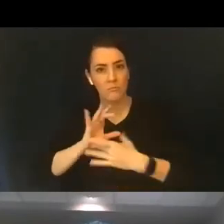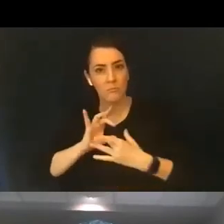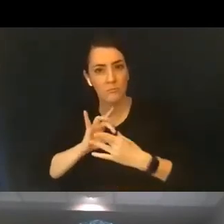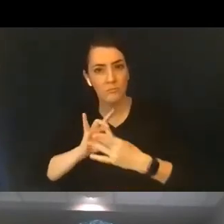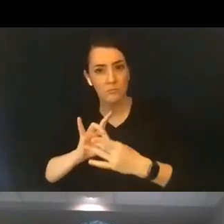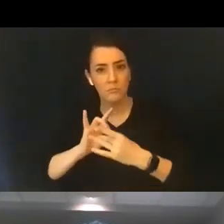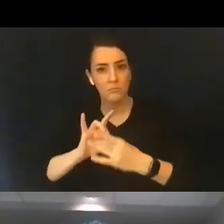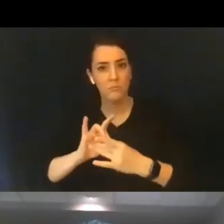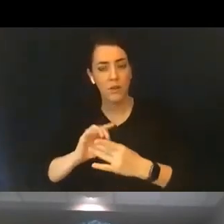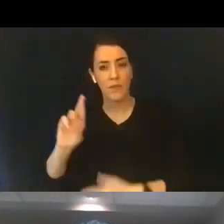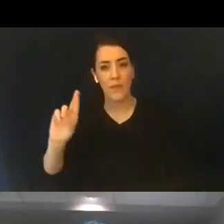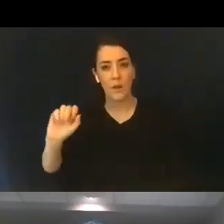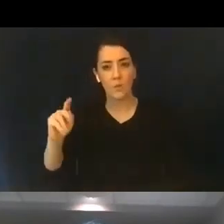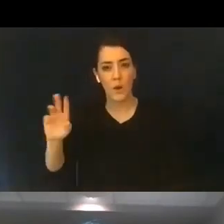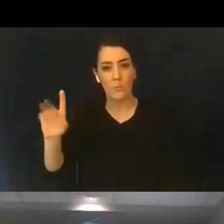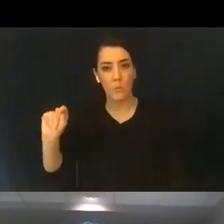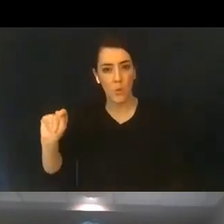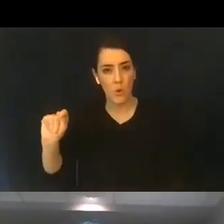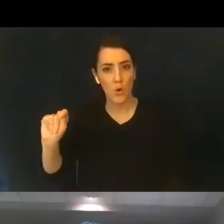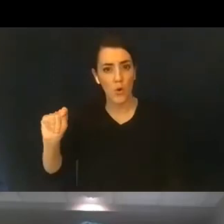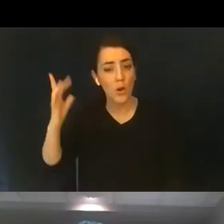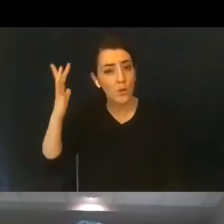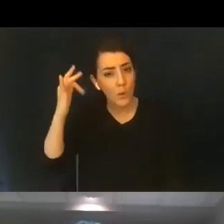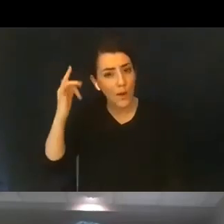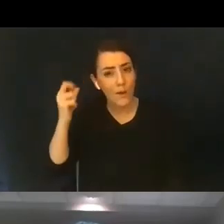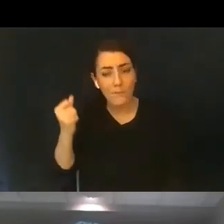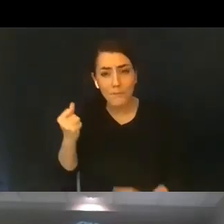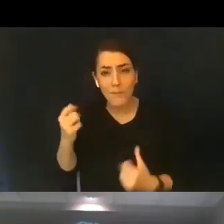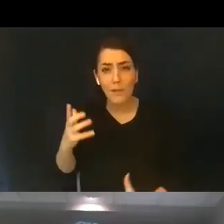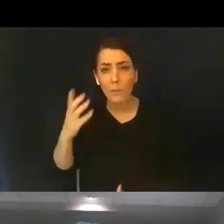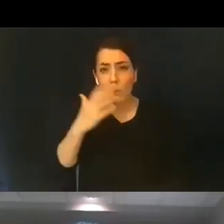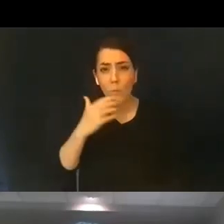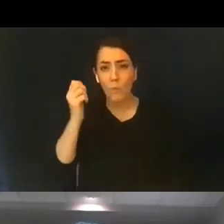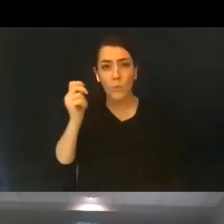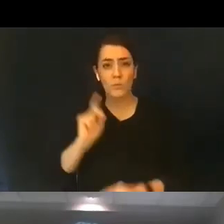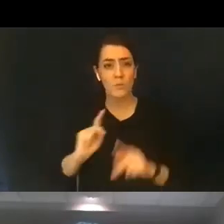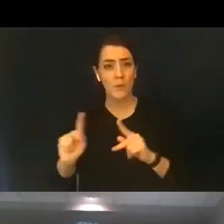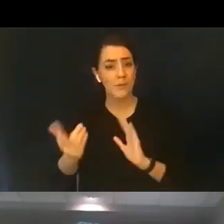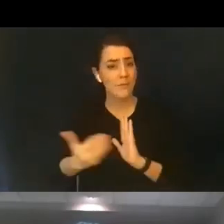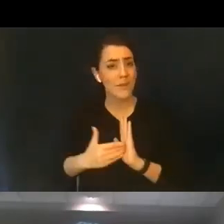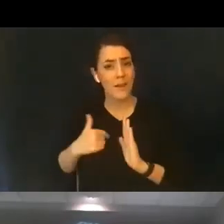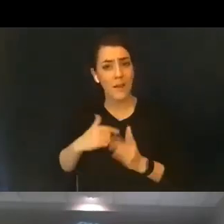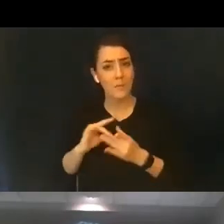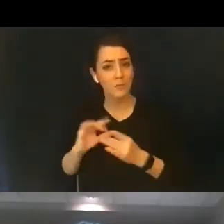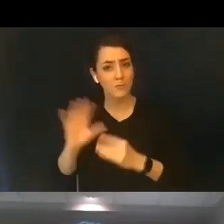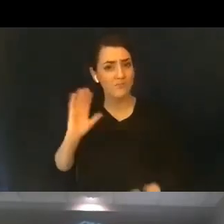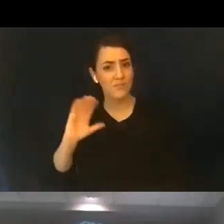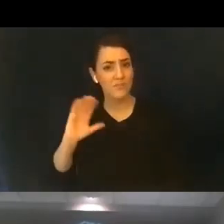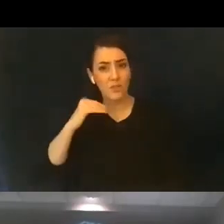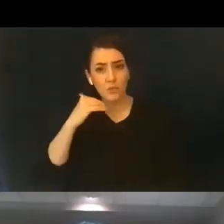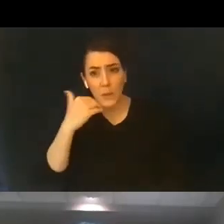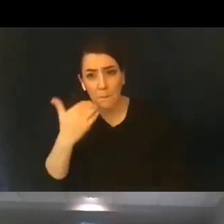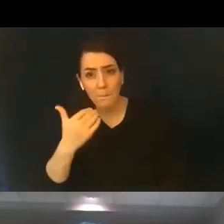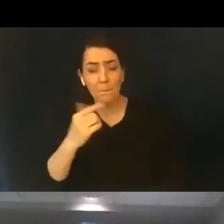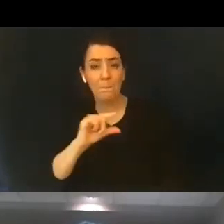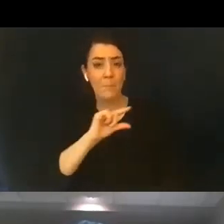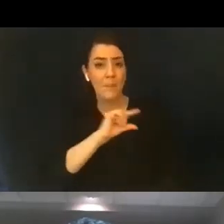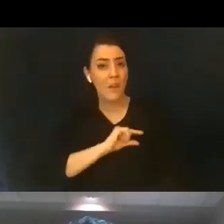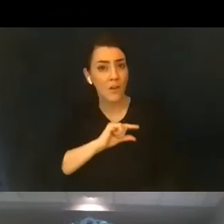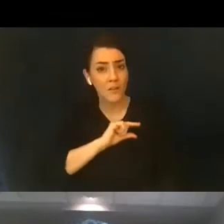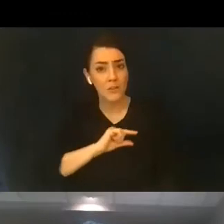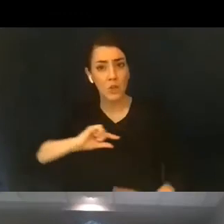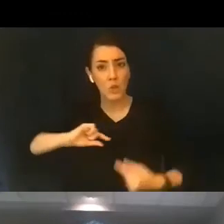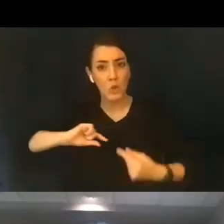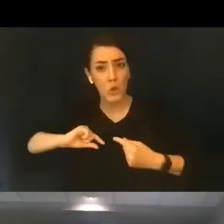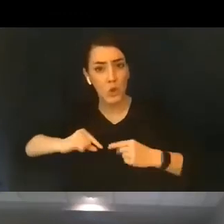their pains and suffering, and also there's sort of a culture of